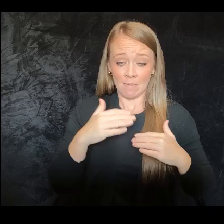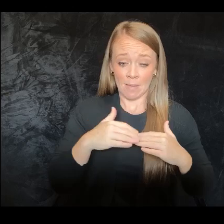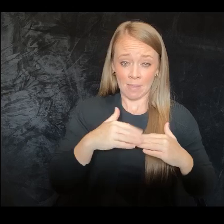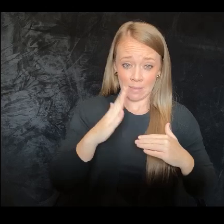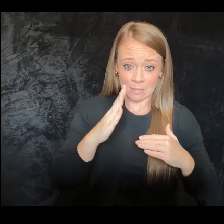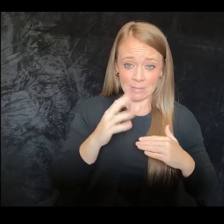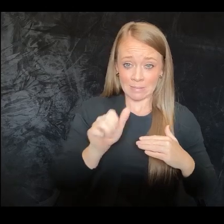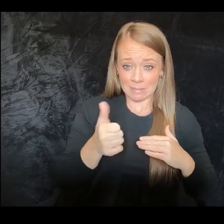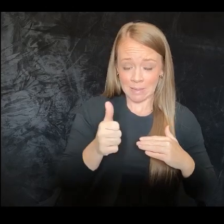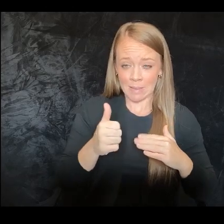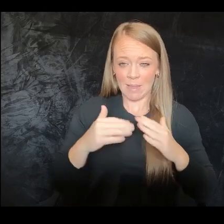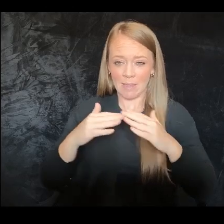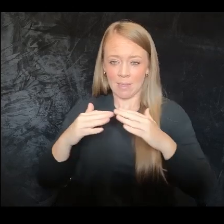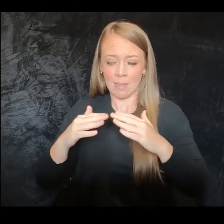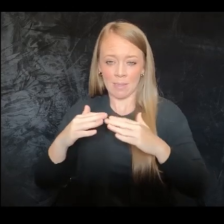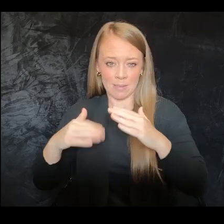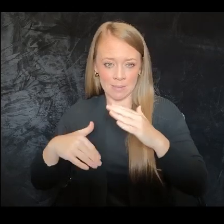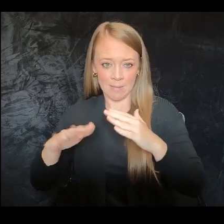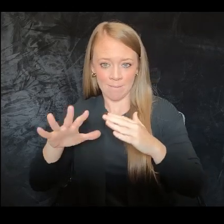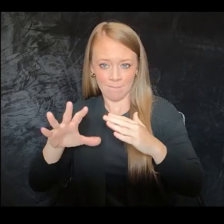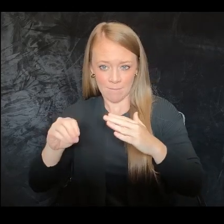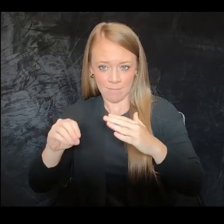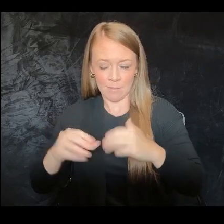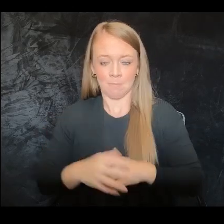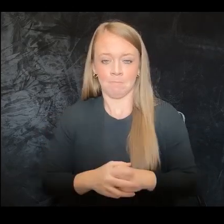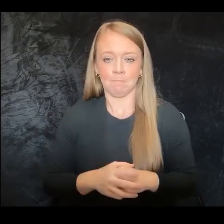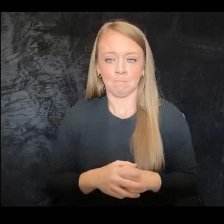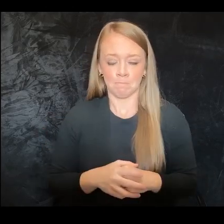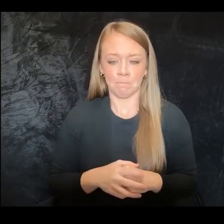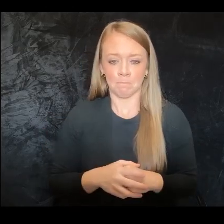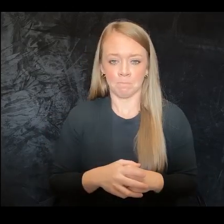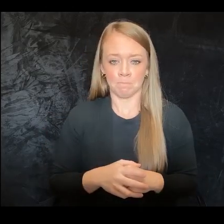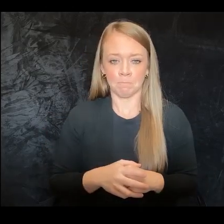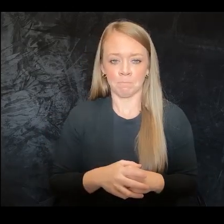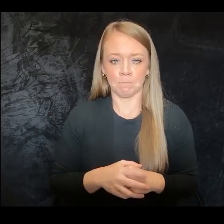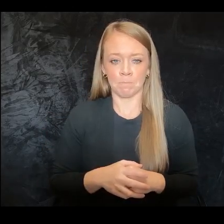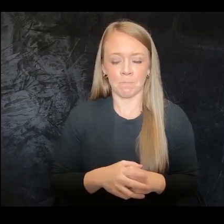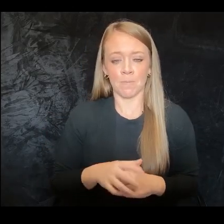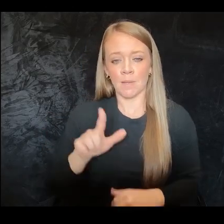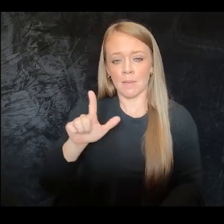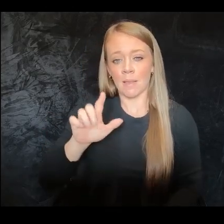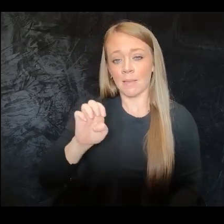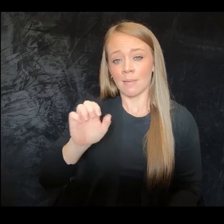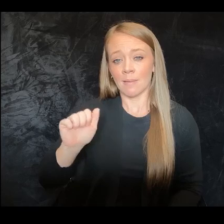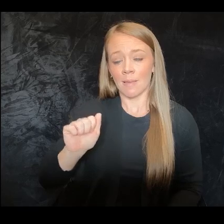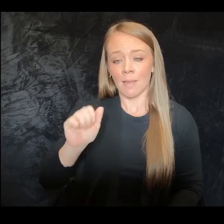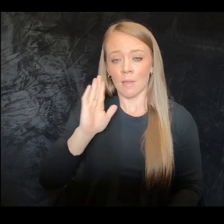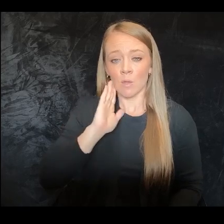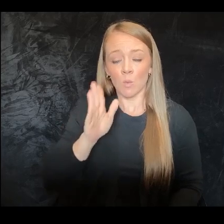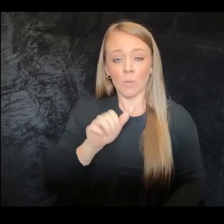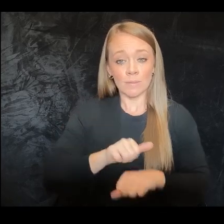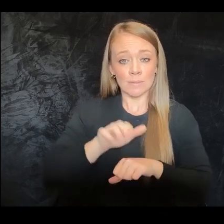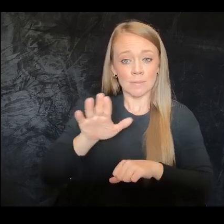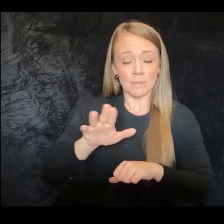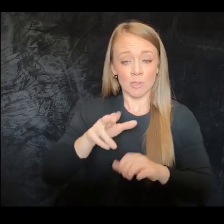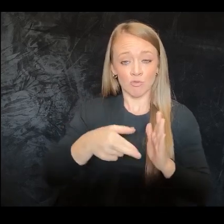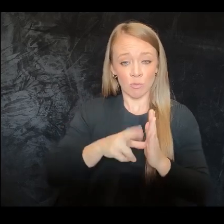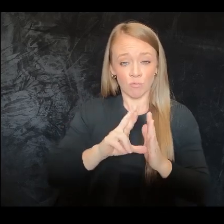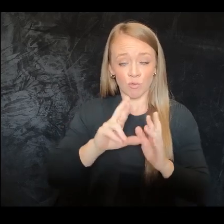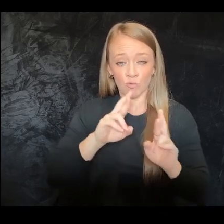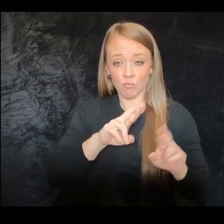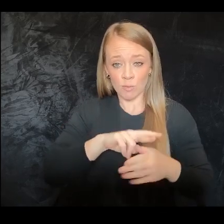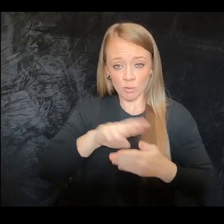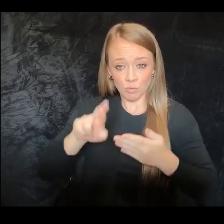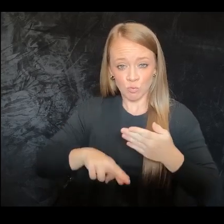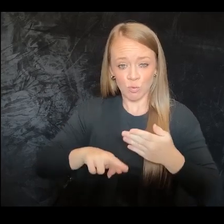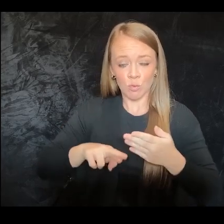than 10 and no more than 50 students. The LEA submits its review results via